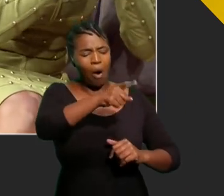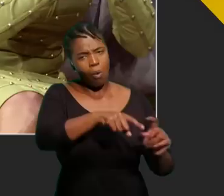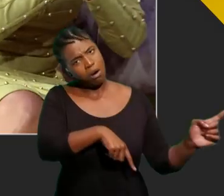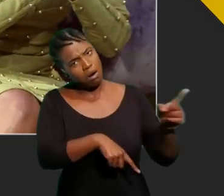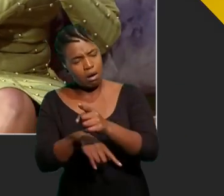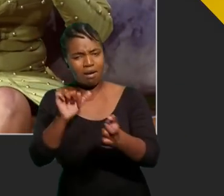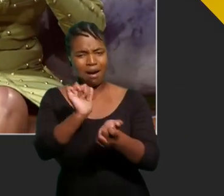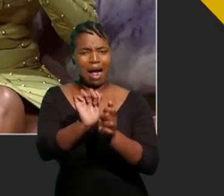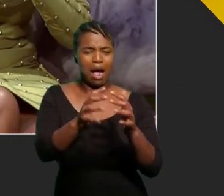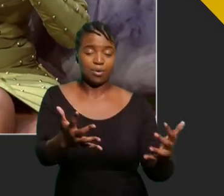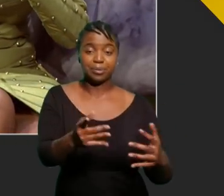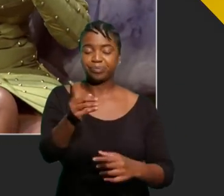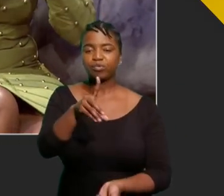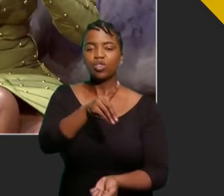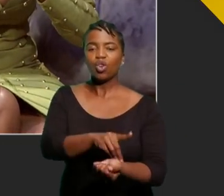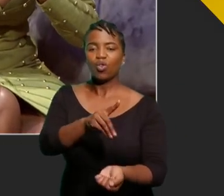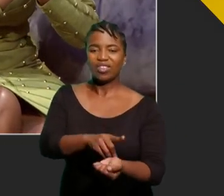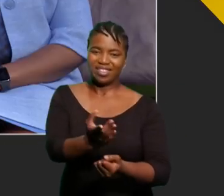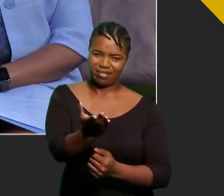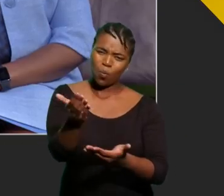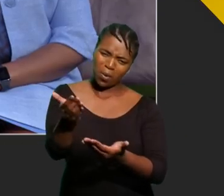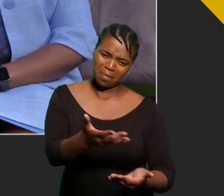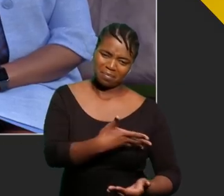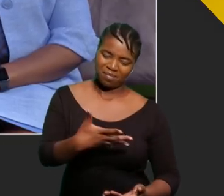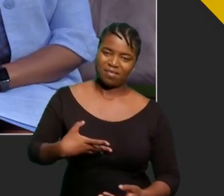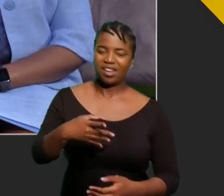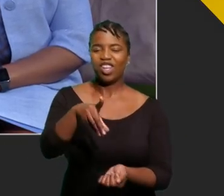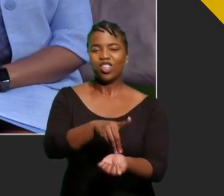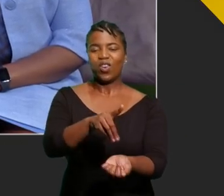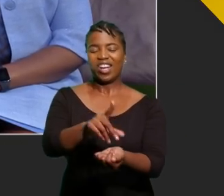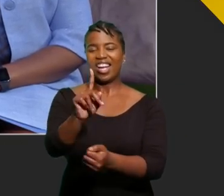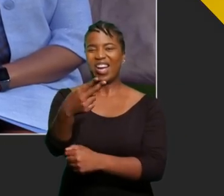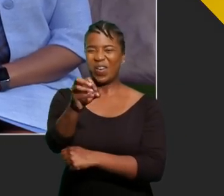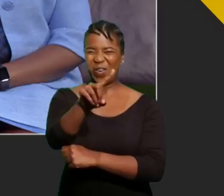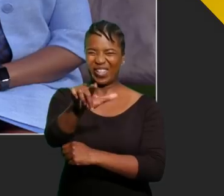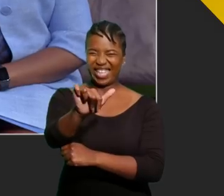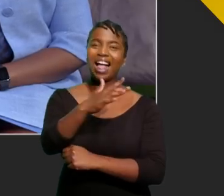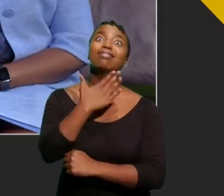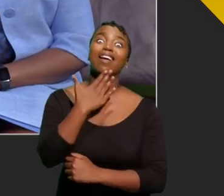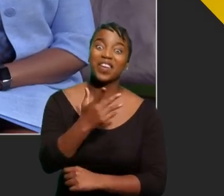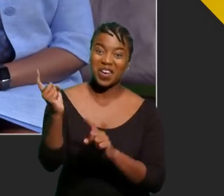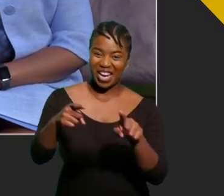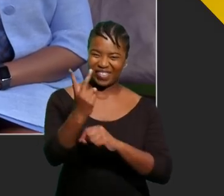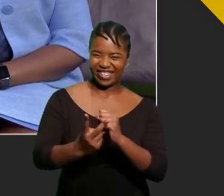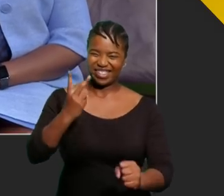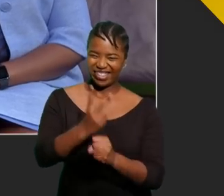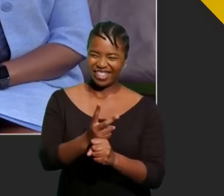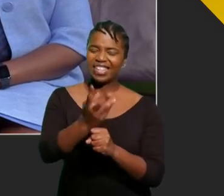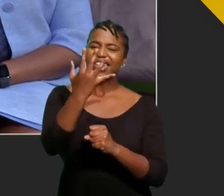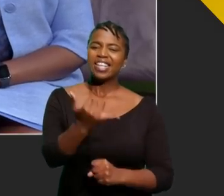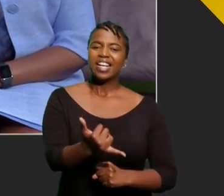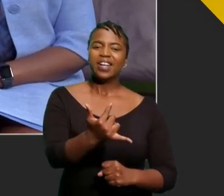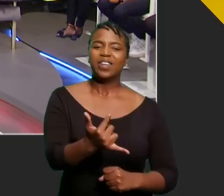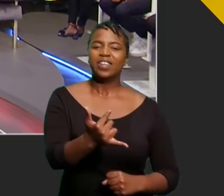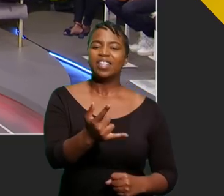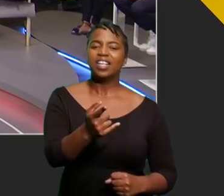here, we've got Dr. Makosi Kozos joining us on the couch. Welcome, ma'am. Thank you. It's lovely having you again. Let's quickly go to Richard. Richard,